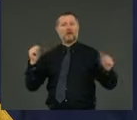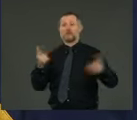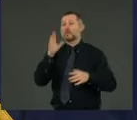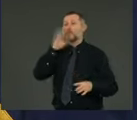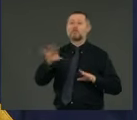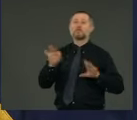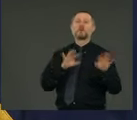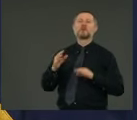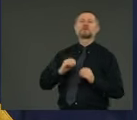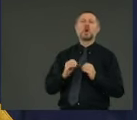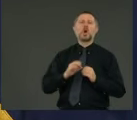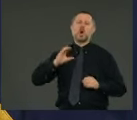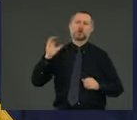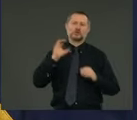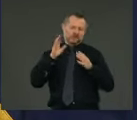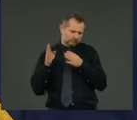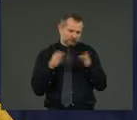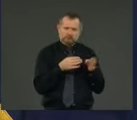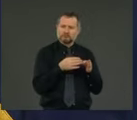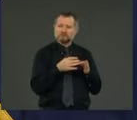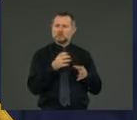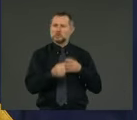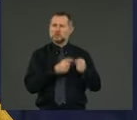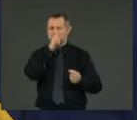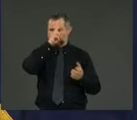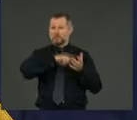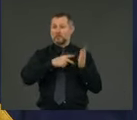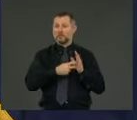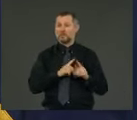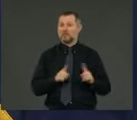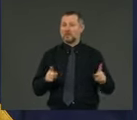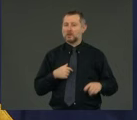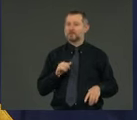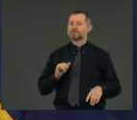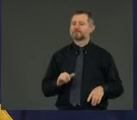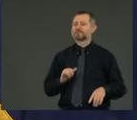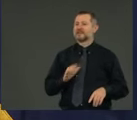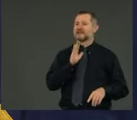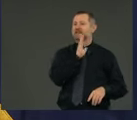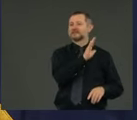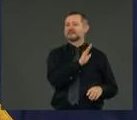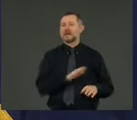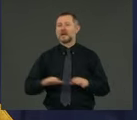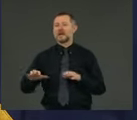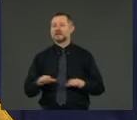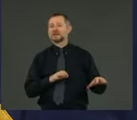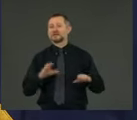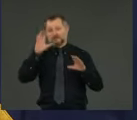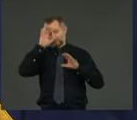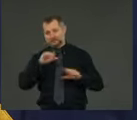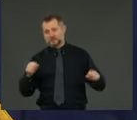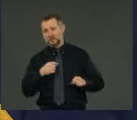did that by design. I think it's telling that his actions were even